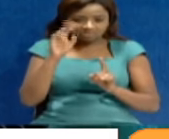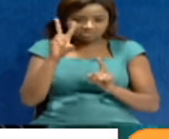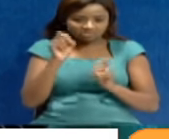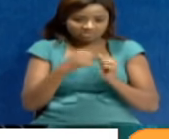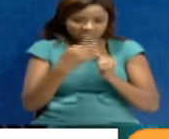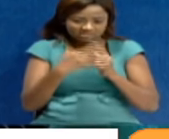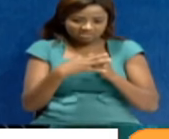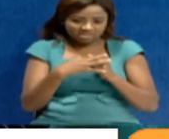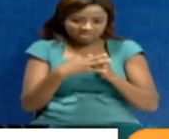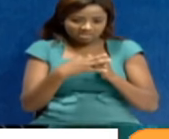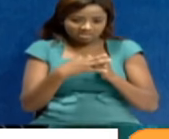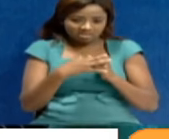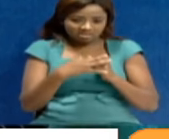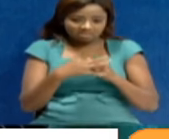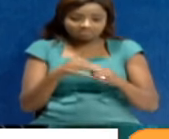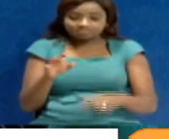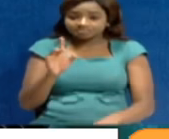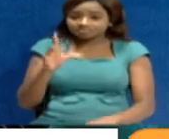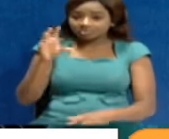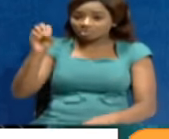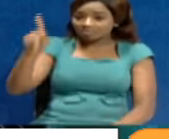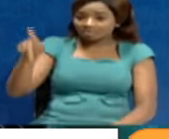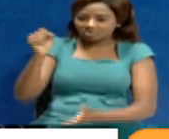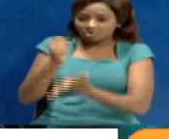January 2018, where the Office of the President